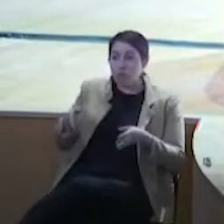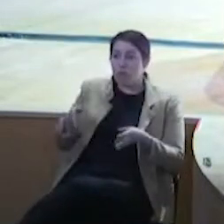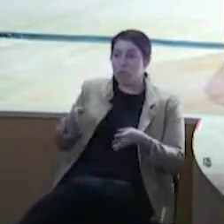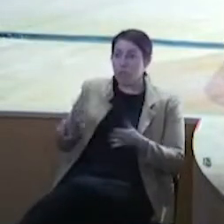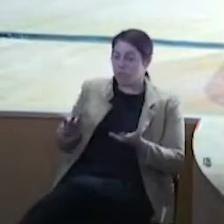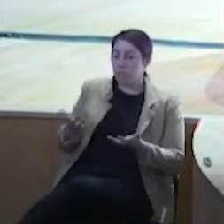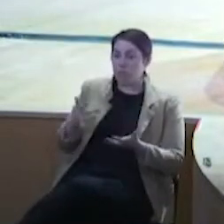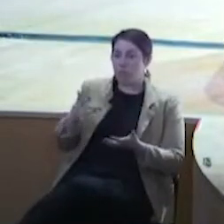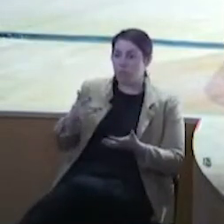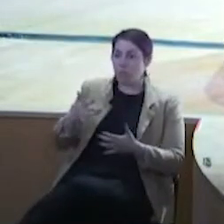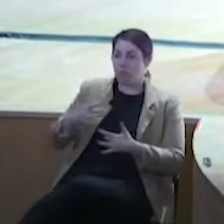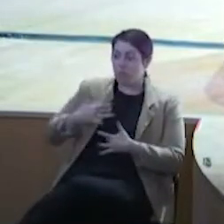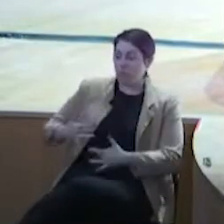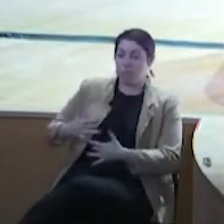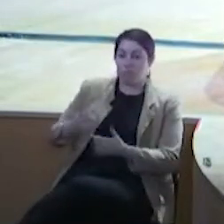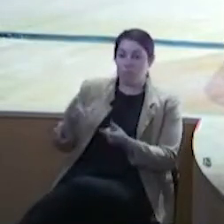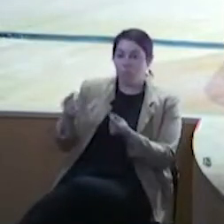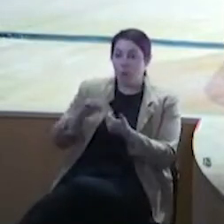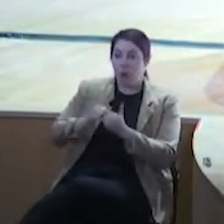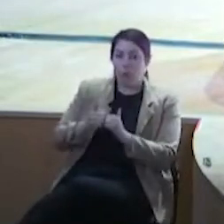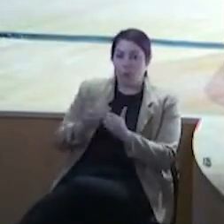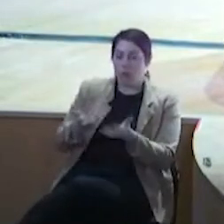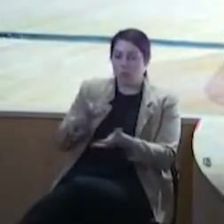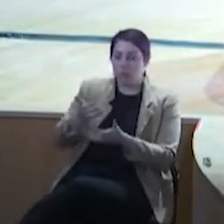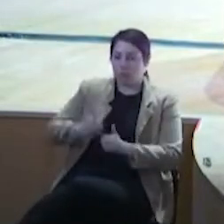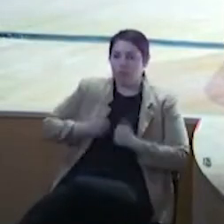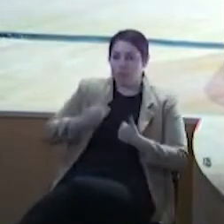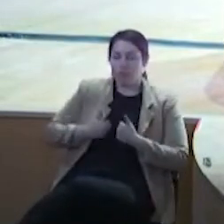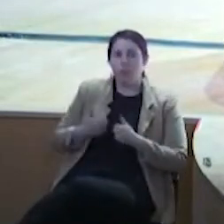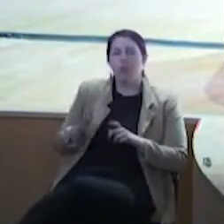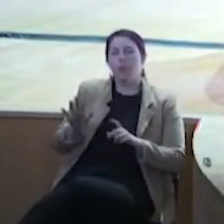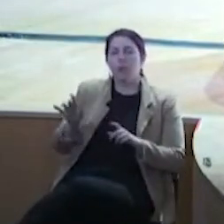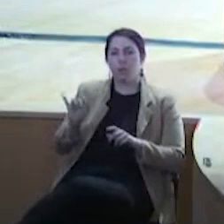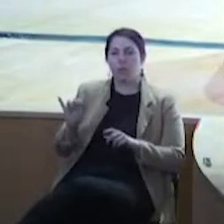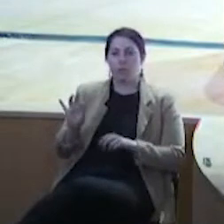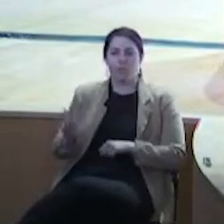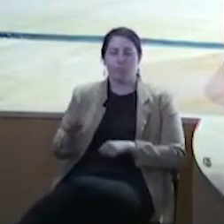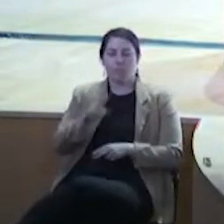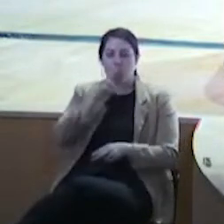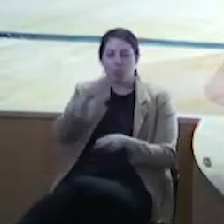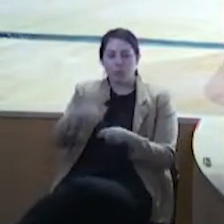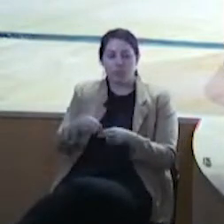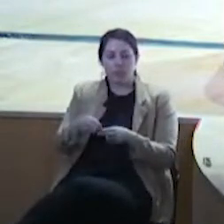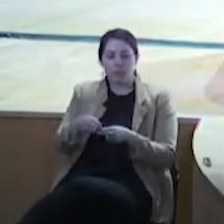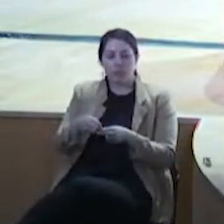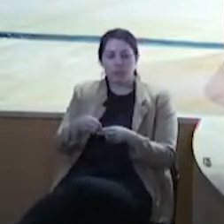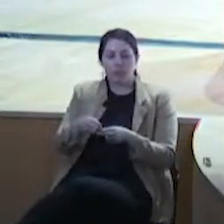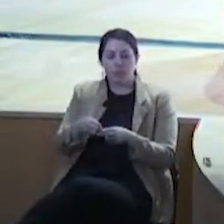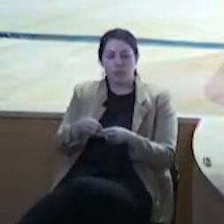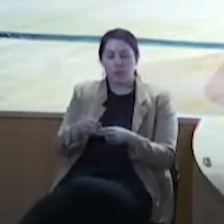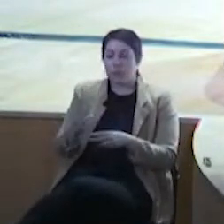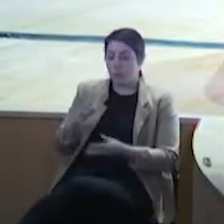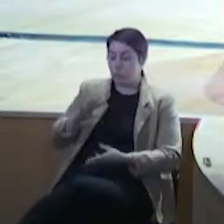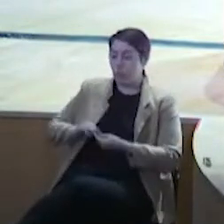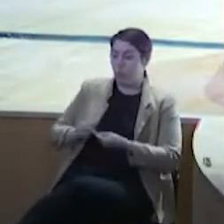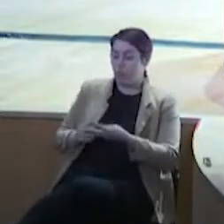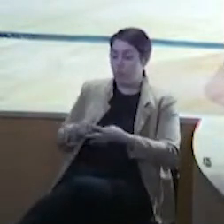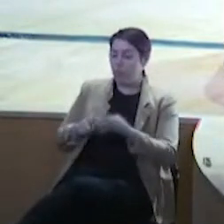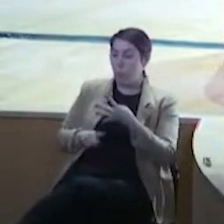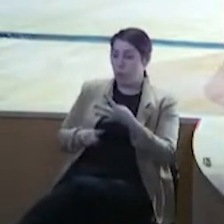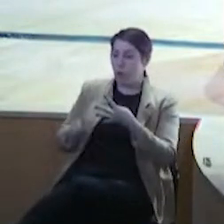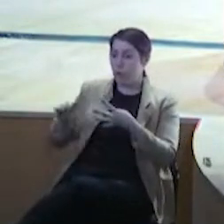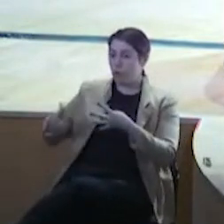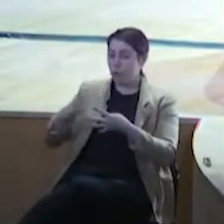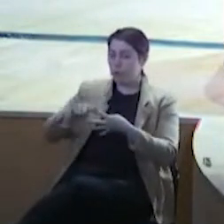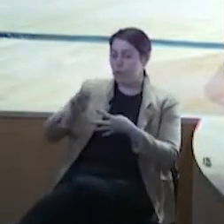tribe. Let me mention, go back and mention that the makeup of the four tribes, we have the Mohave,